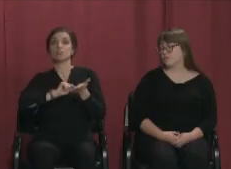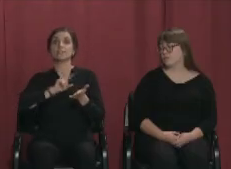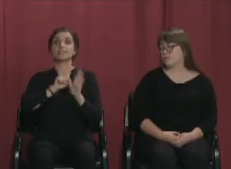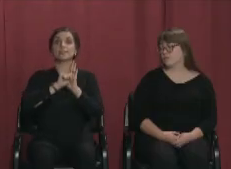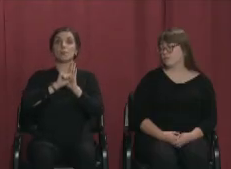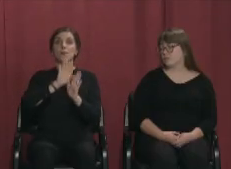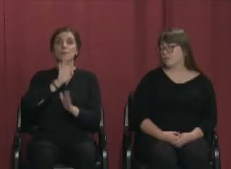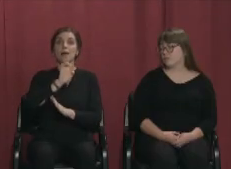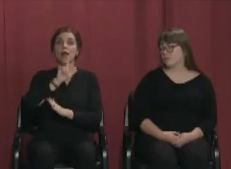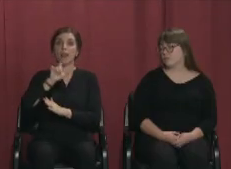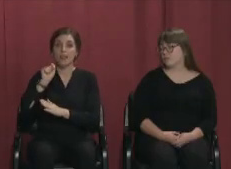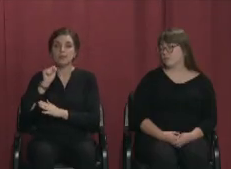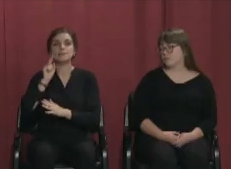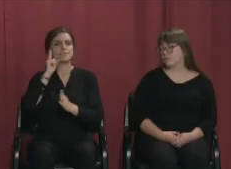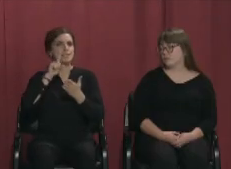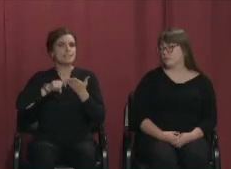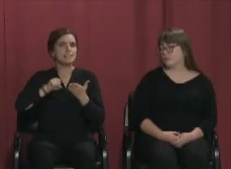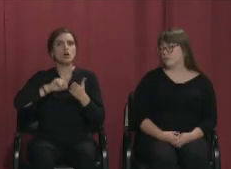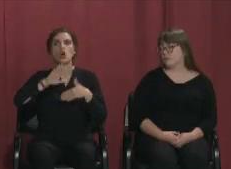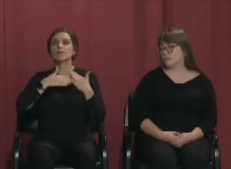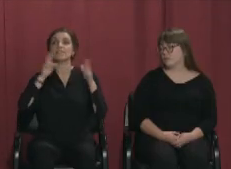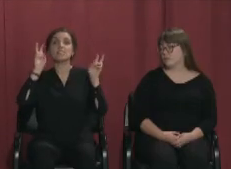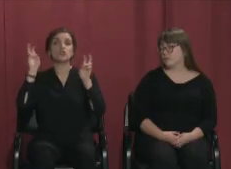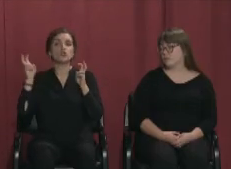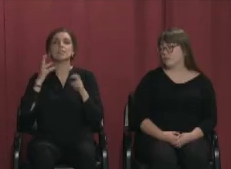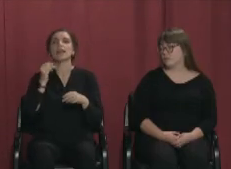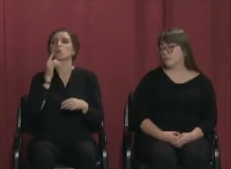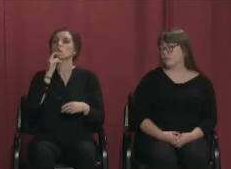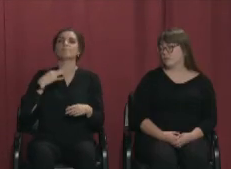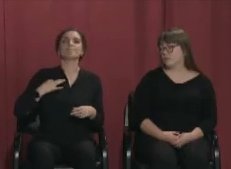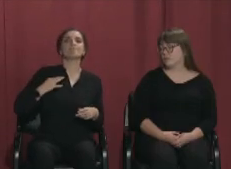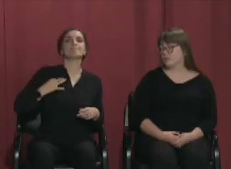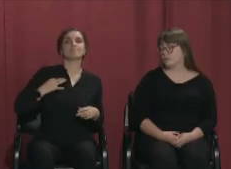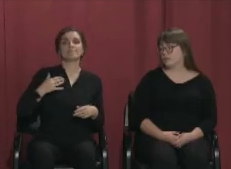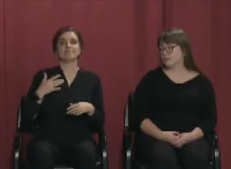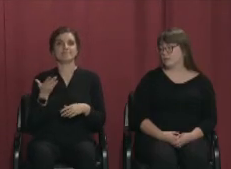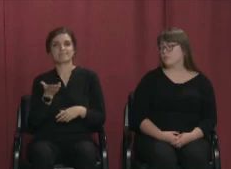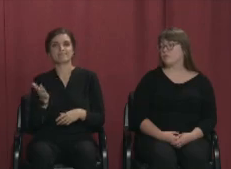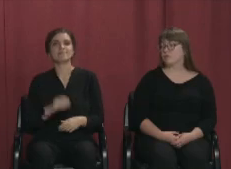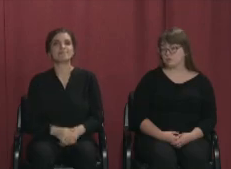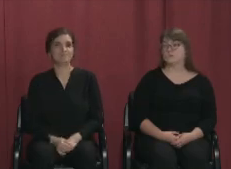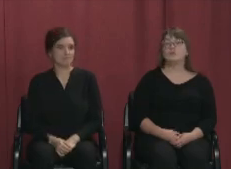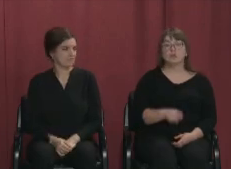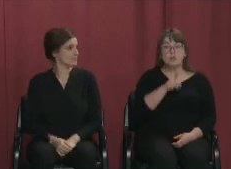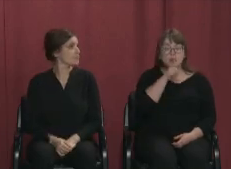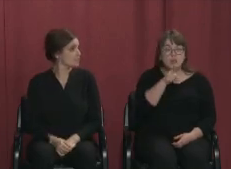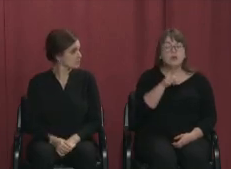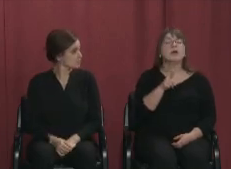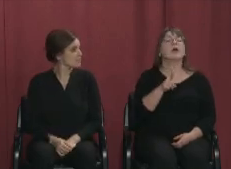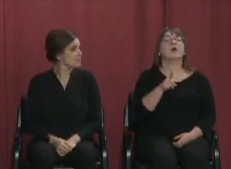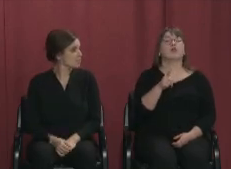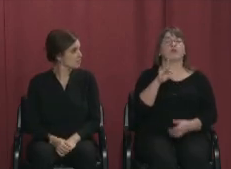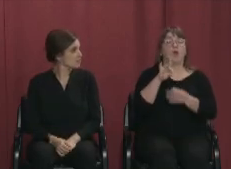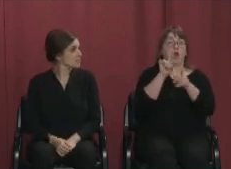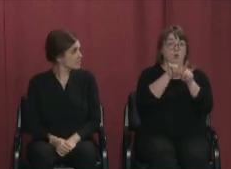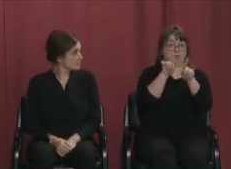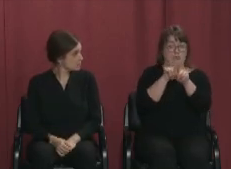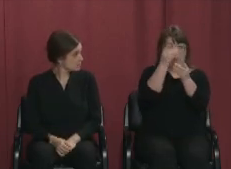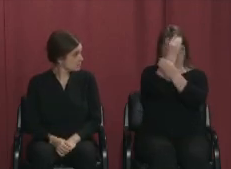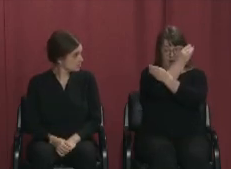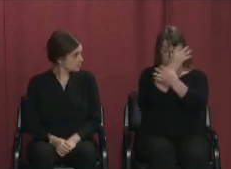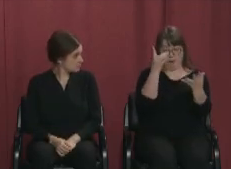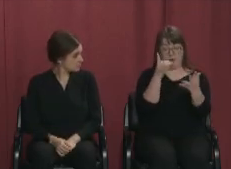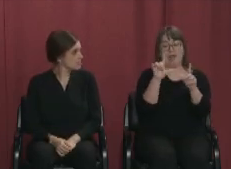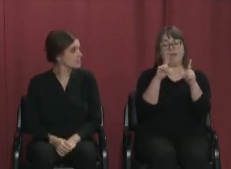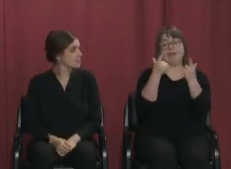the candidates that are out there. Absolutely. And while we're thinking about searching the candidates, I would just remind viewers that the League of Women Voters does